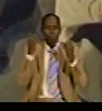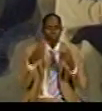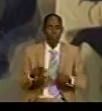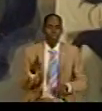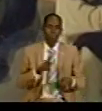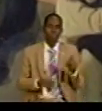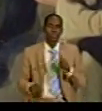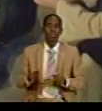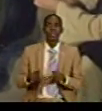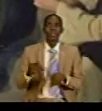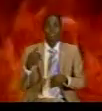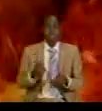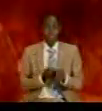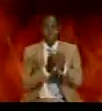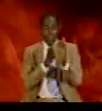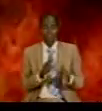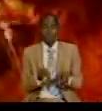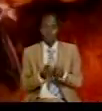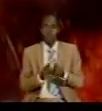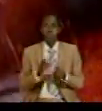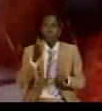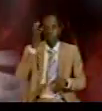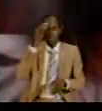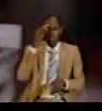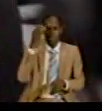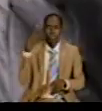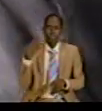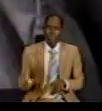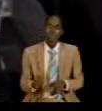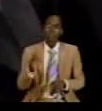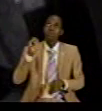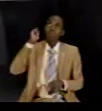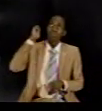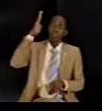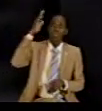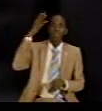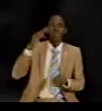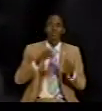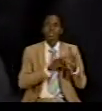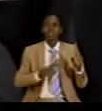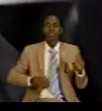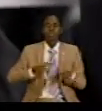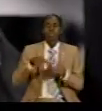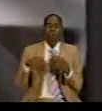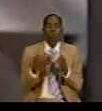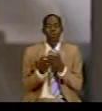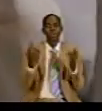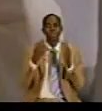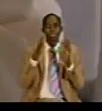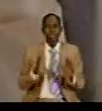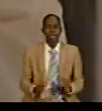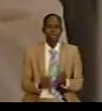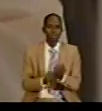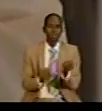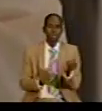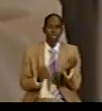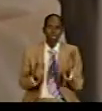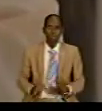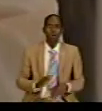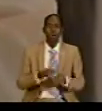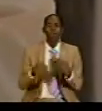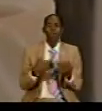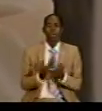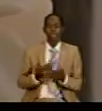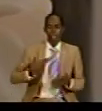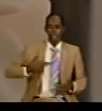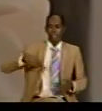the terror of the Lord on sinners, on backsliders, on the people who are only religious and they do not have